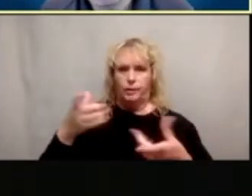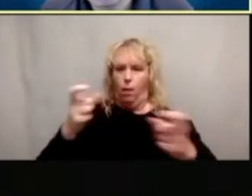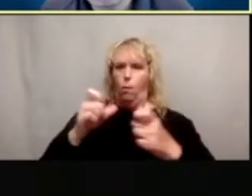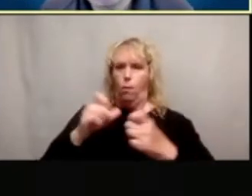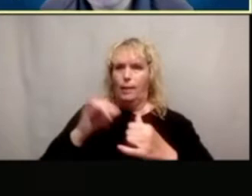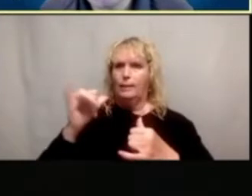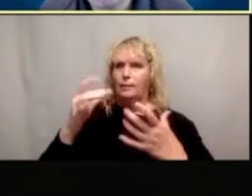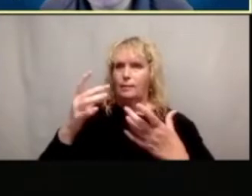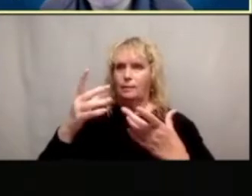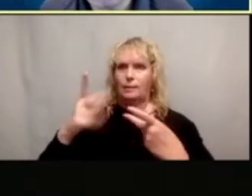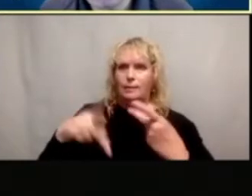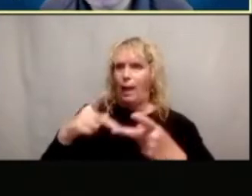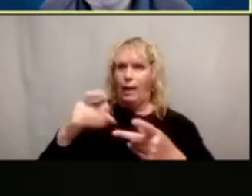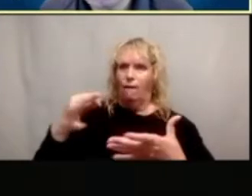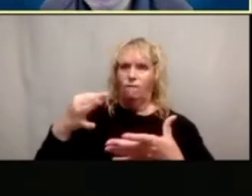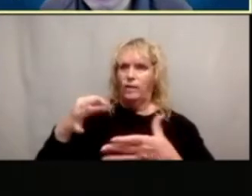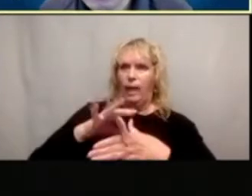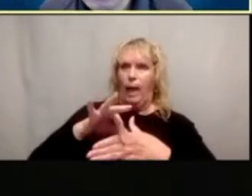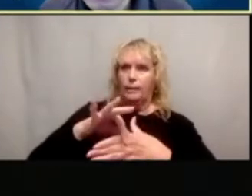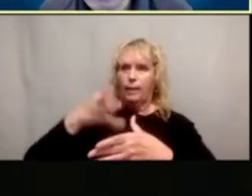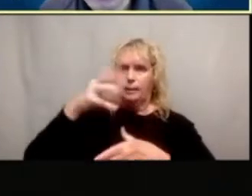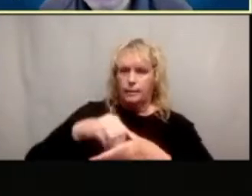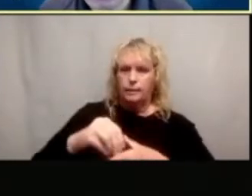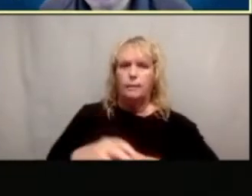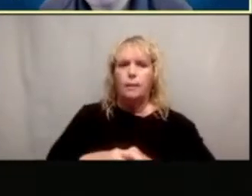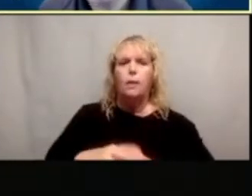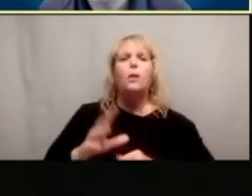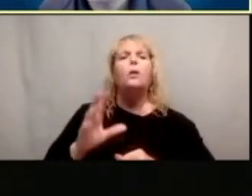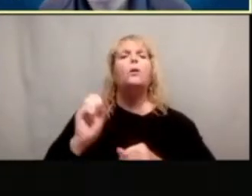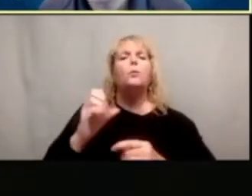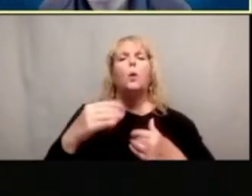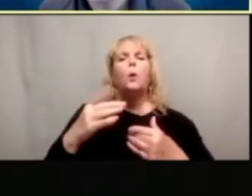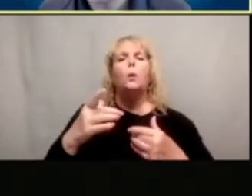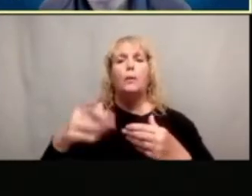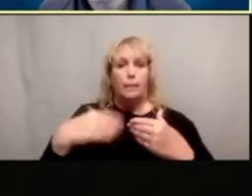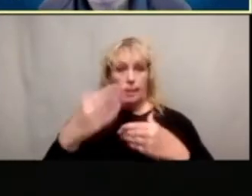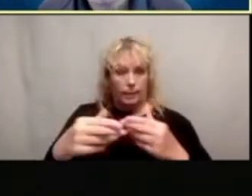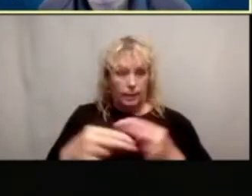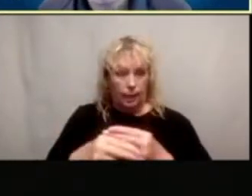So we've kind of gone back to the drawing board. Next slide, please.